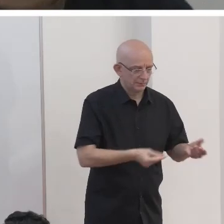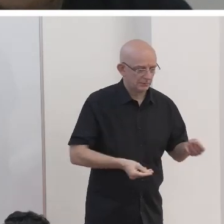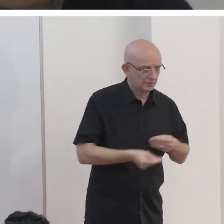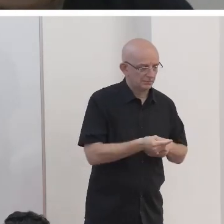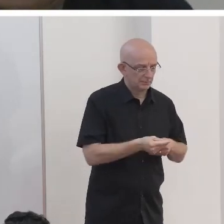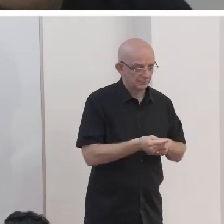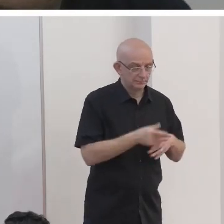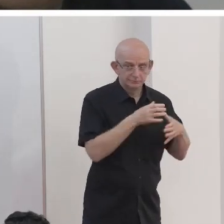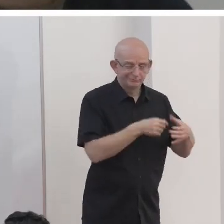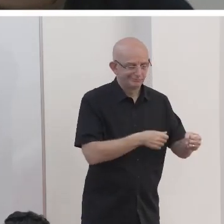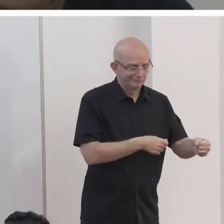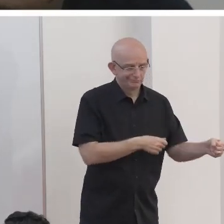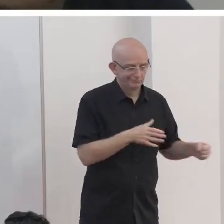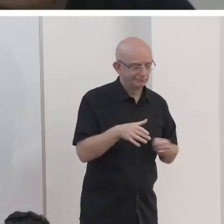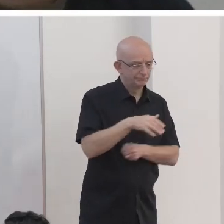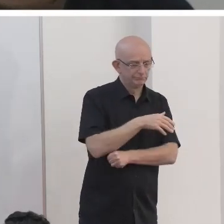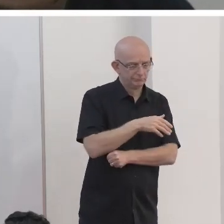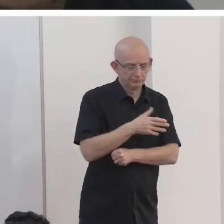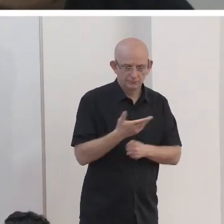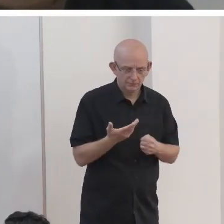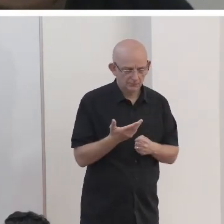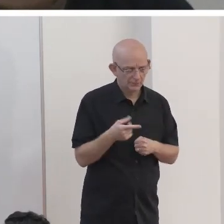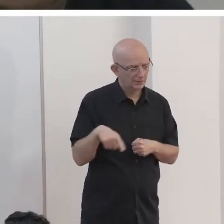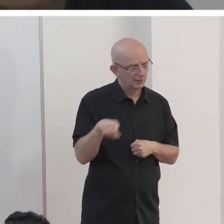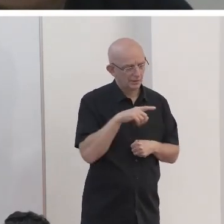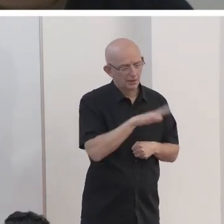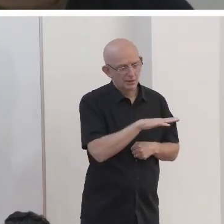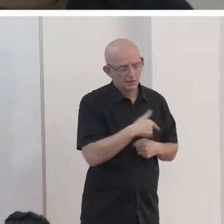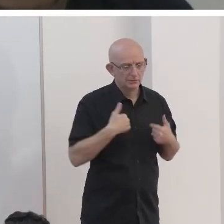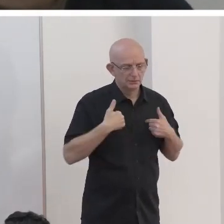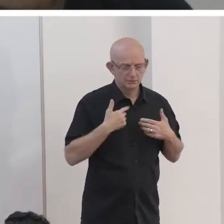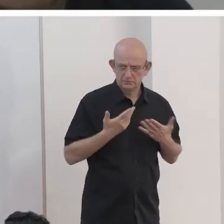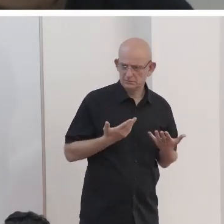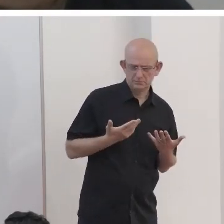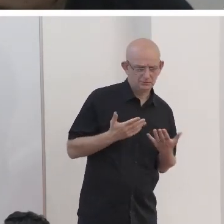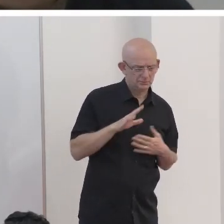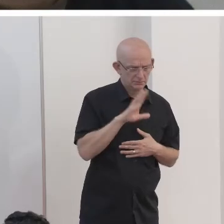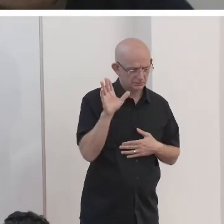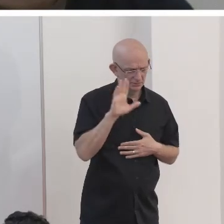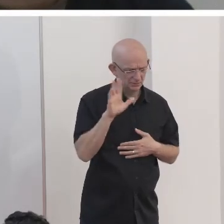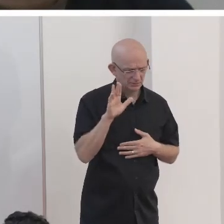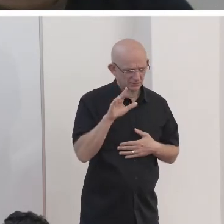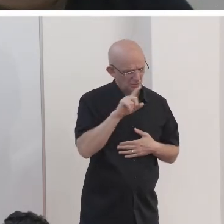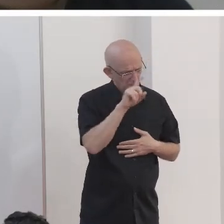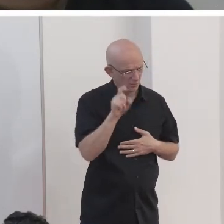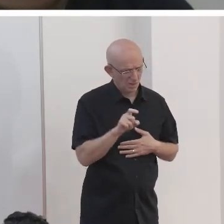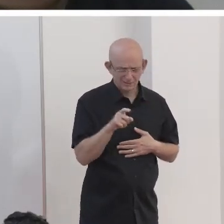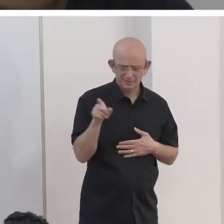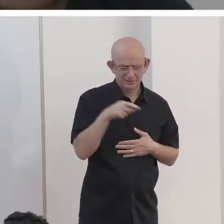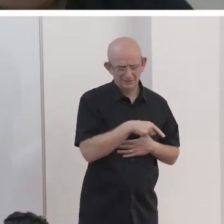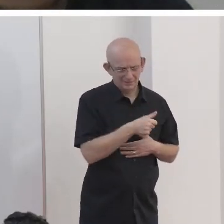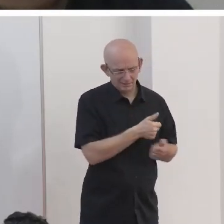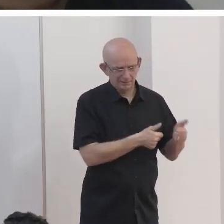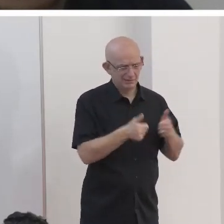we prioritize them? They are thinking in that way. So they are not prioritizing